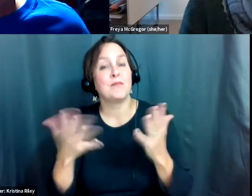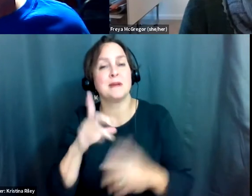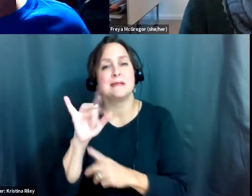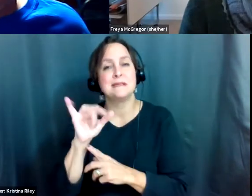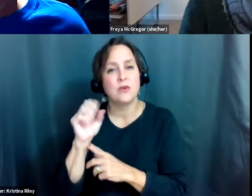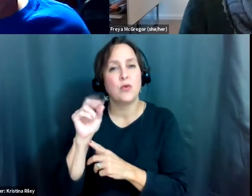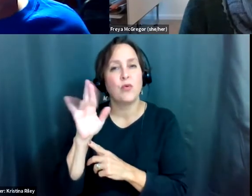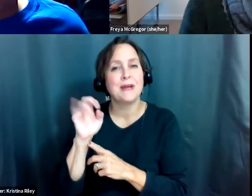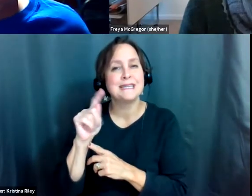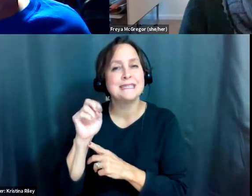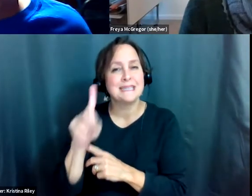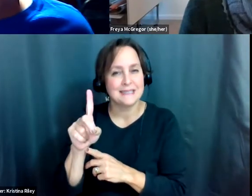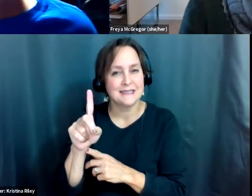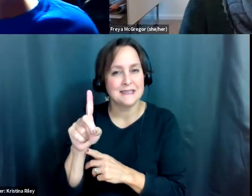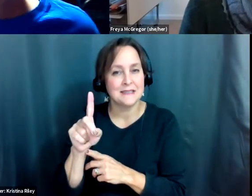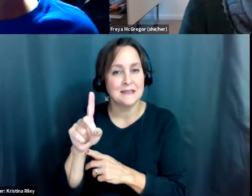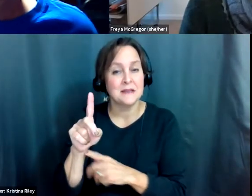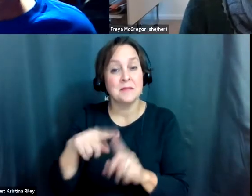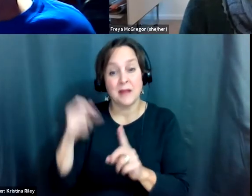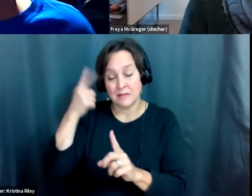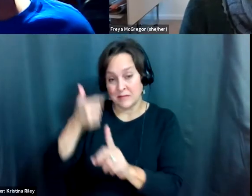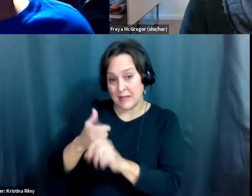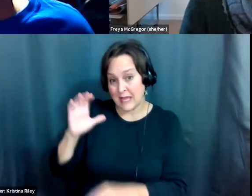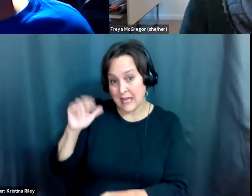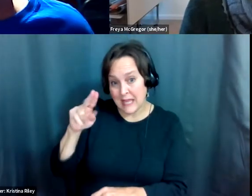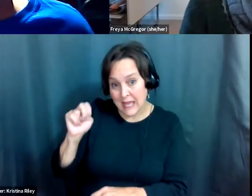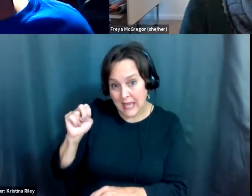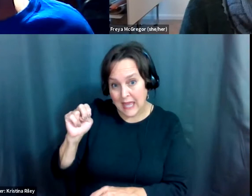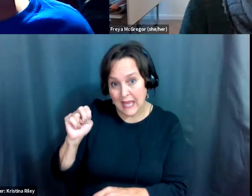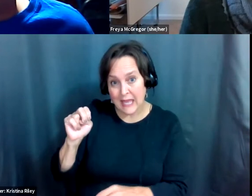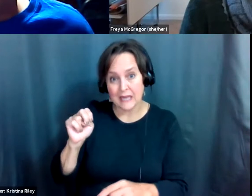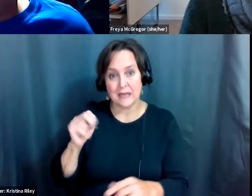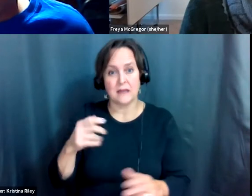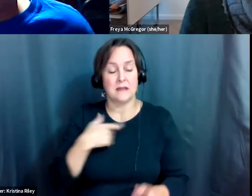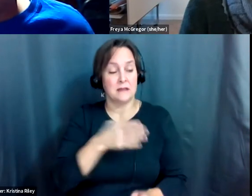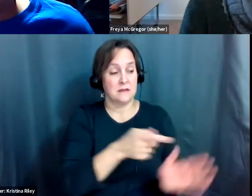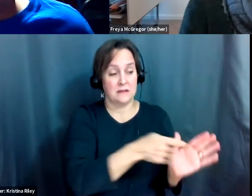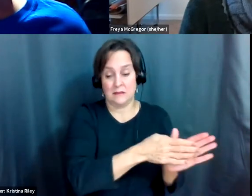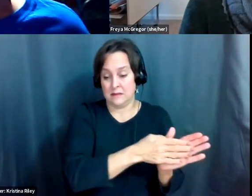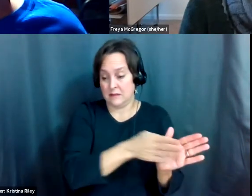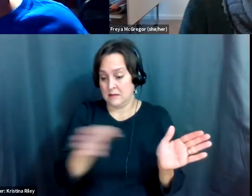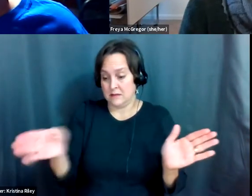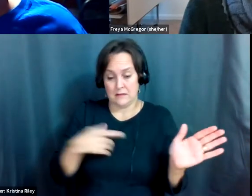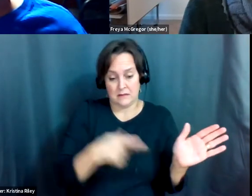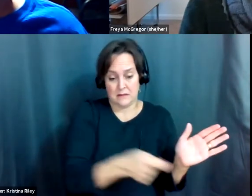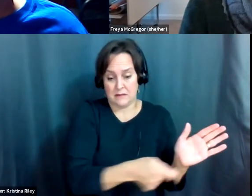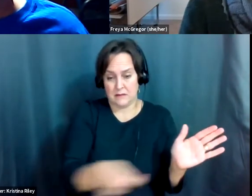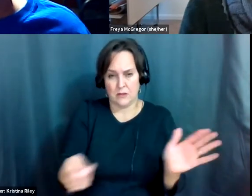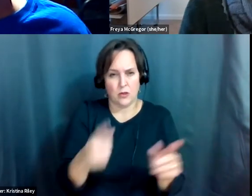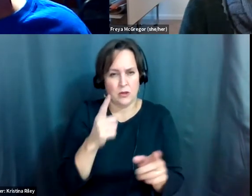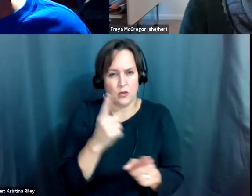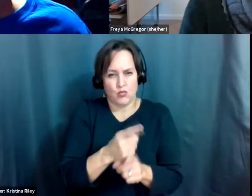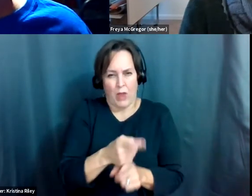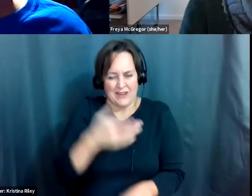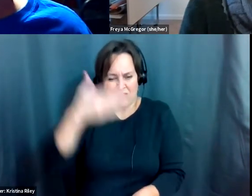But the cane, um, basically tells me what is right in front of me that I may either be coming to a